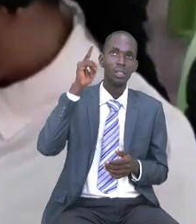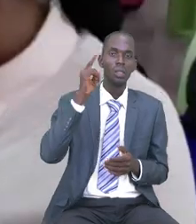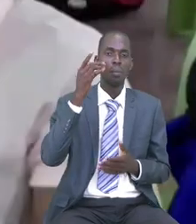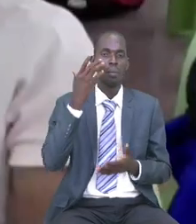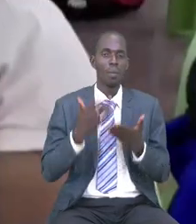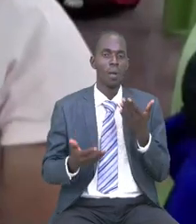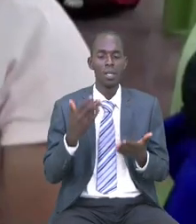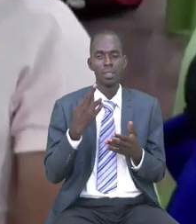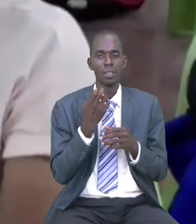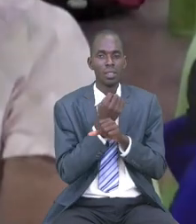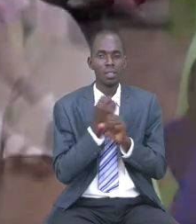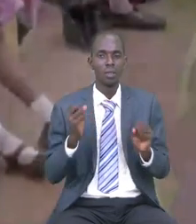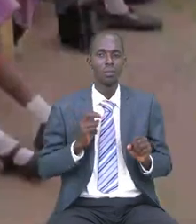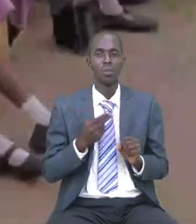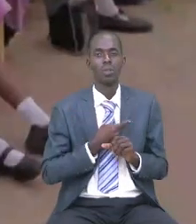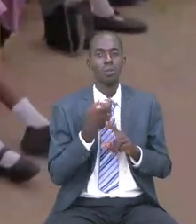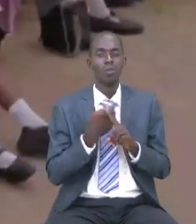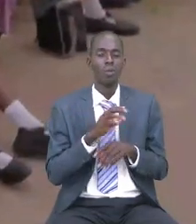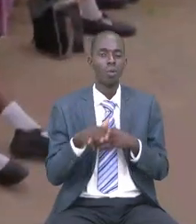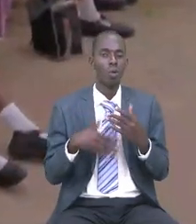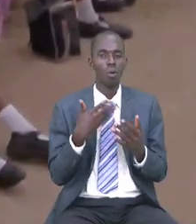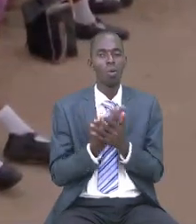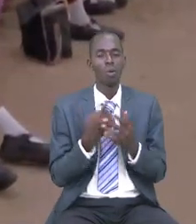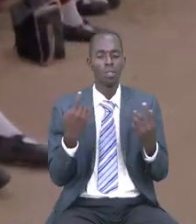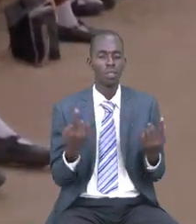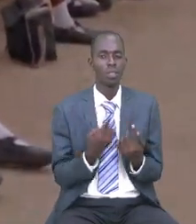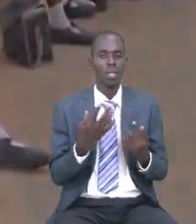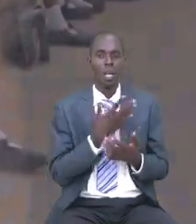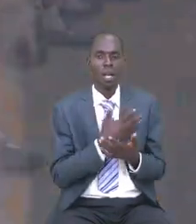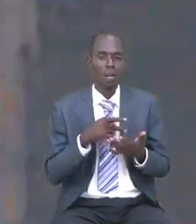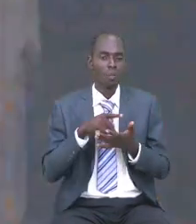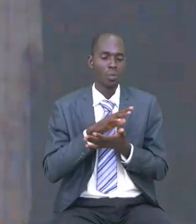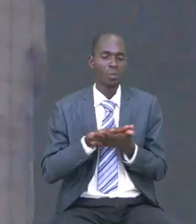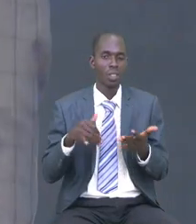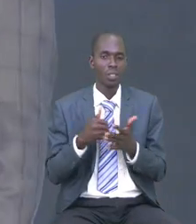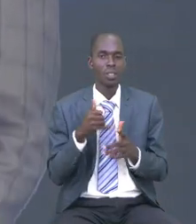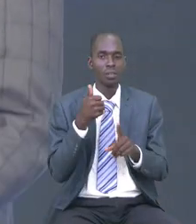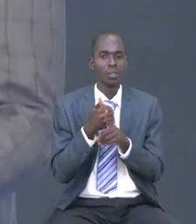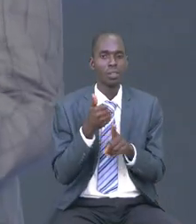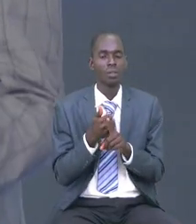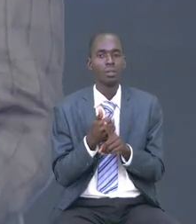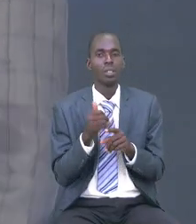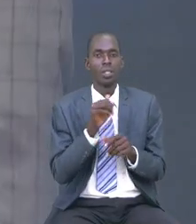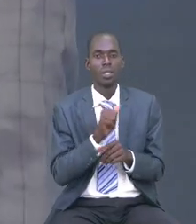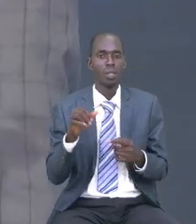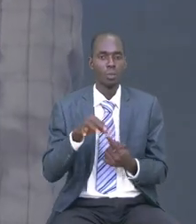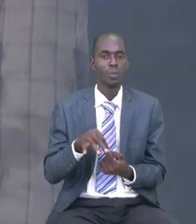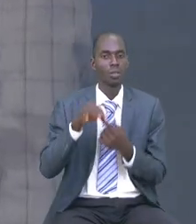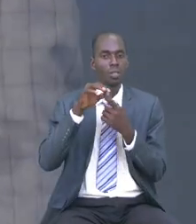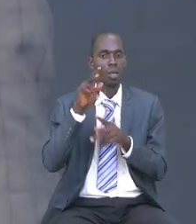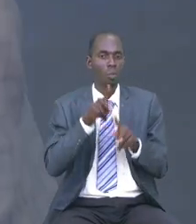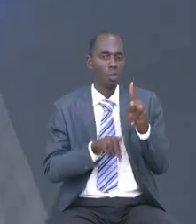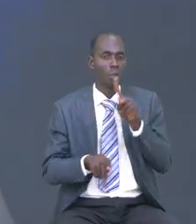redeem us from all iniquity, and purify unto himself a peculiar